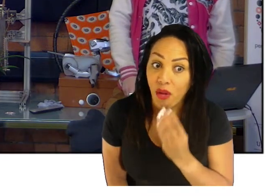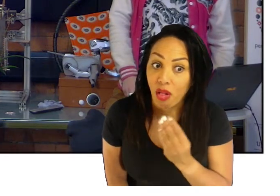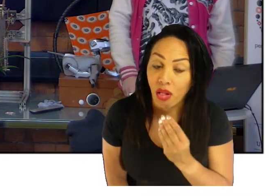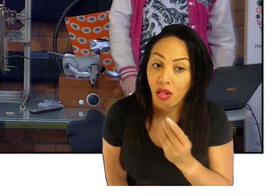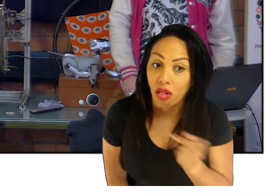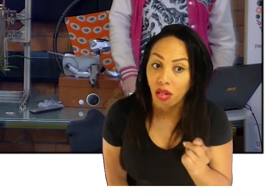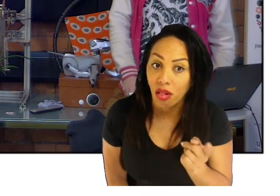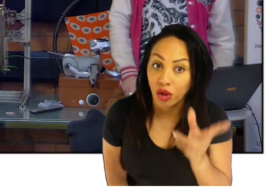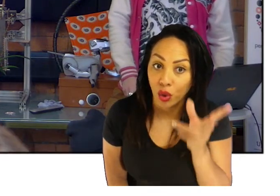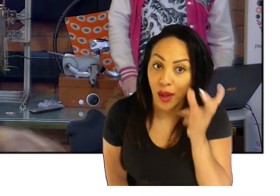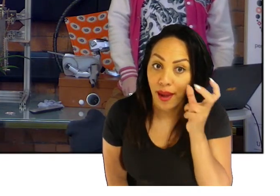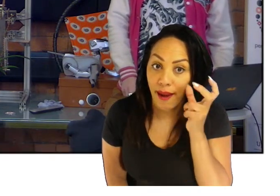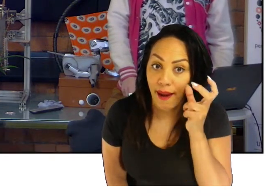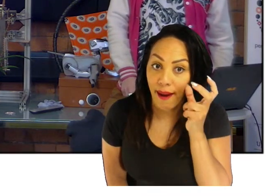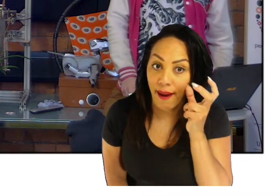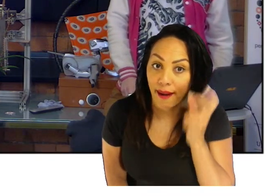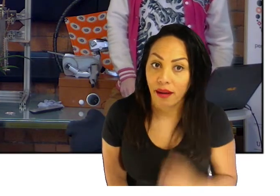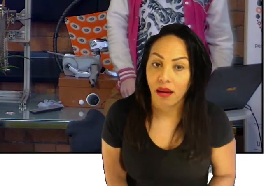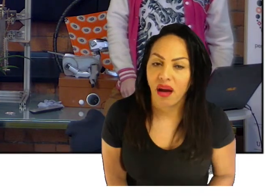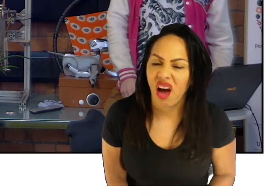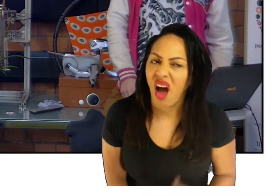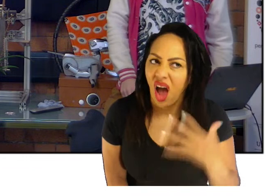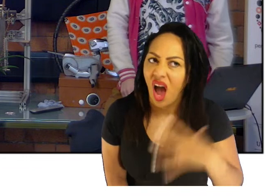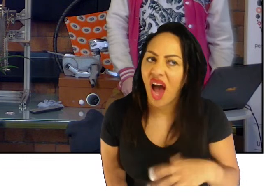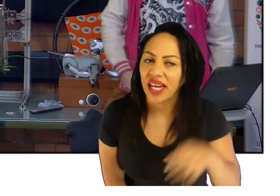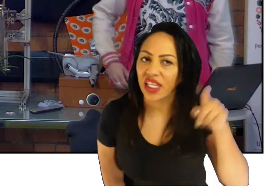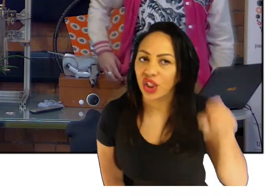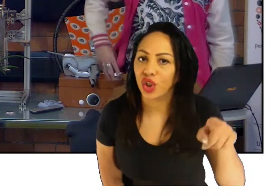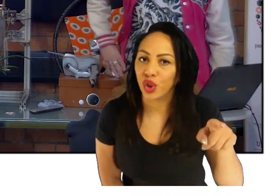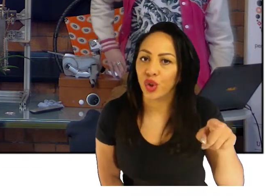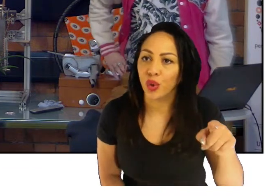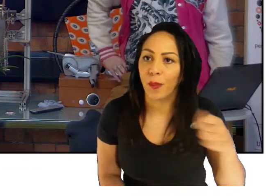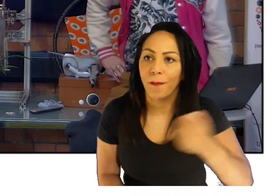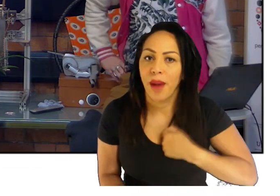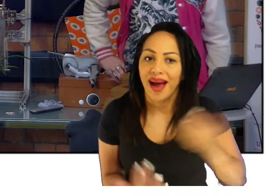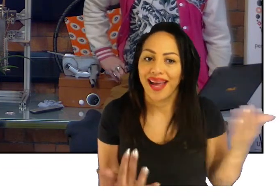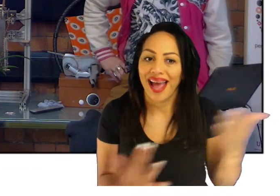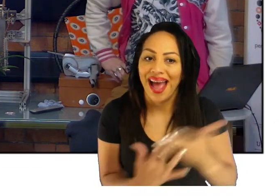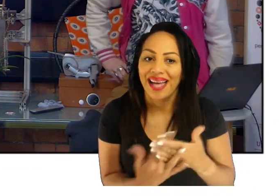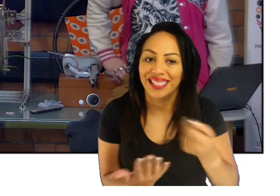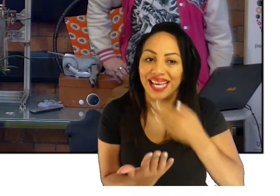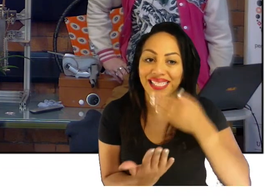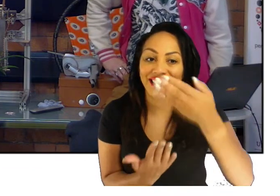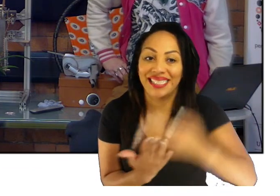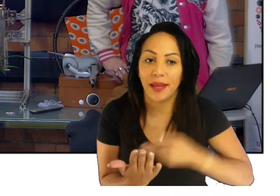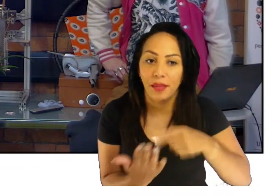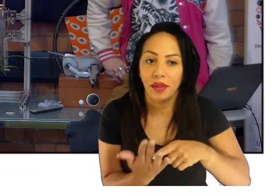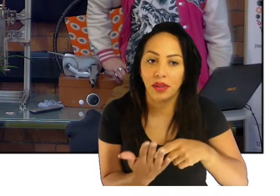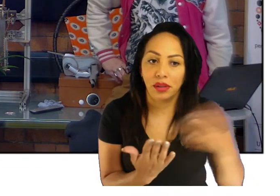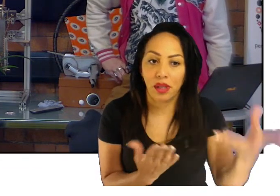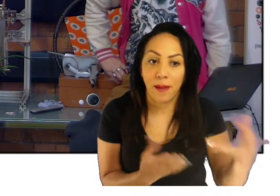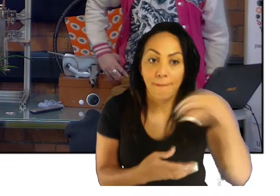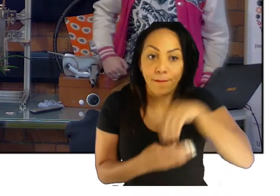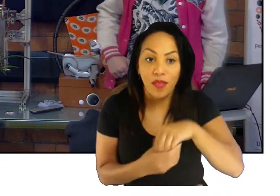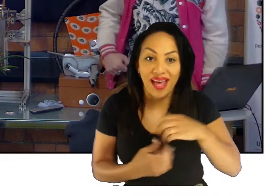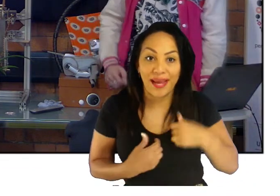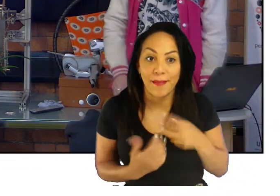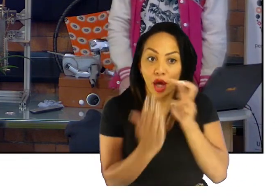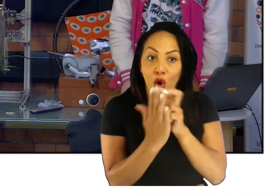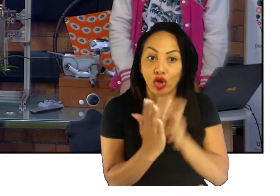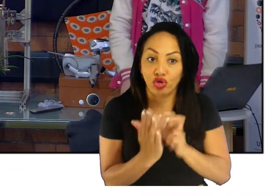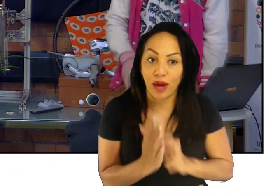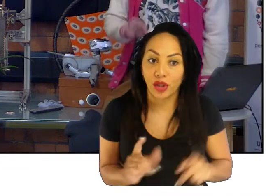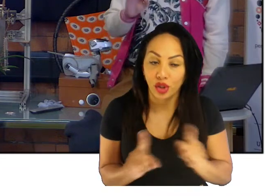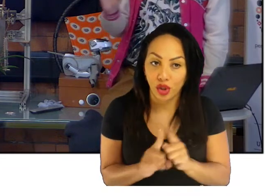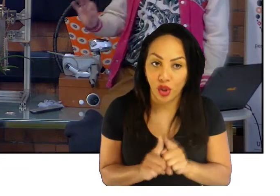around bringing it into the contracting process myself, because I don't. So when I say that I'm not good at looking after myself as a